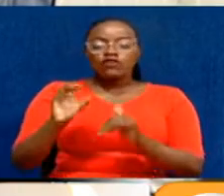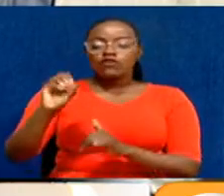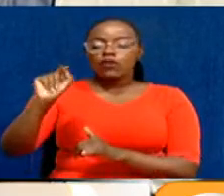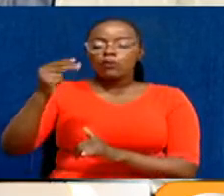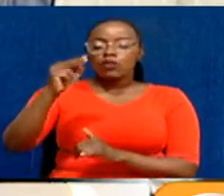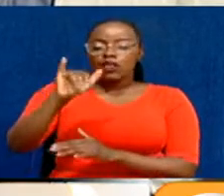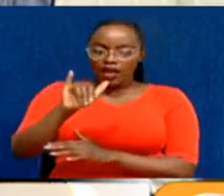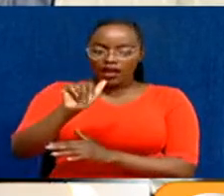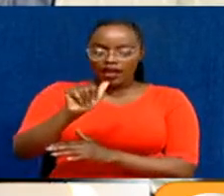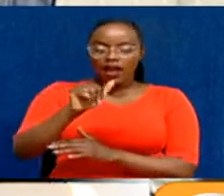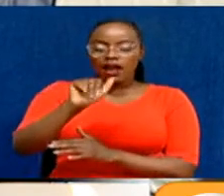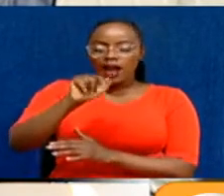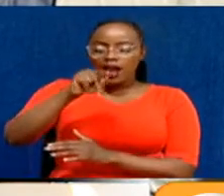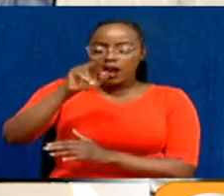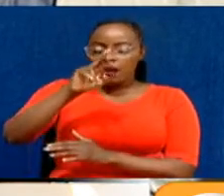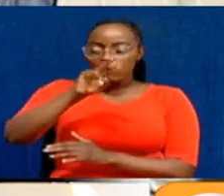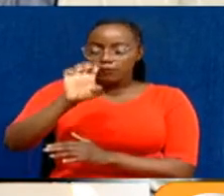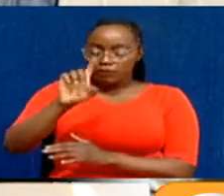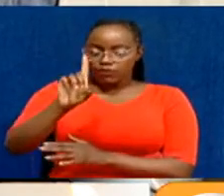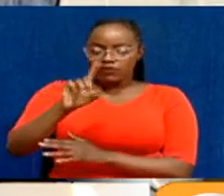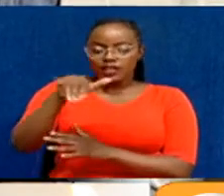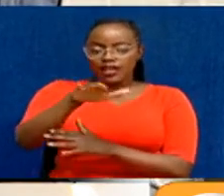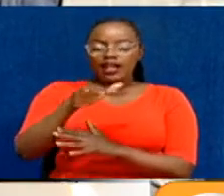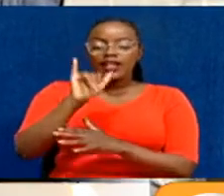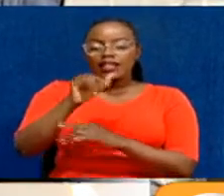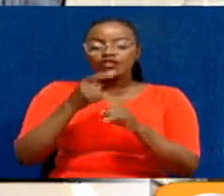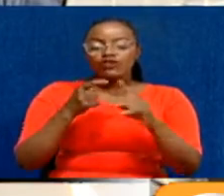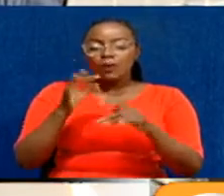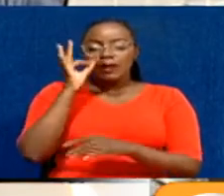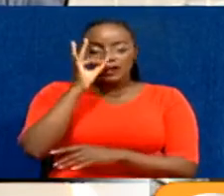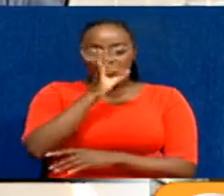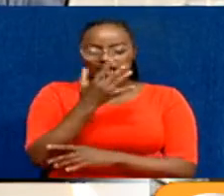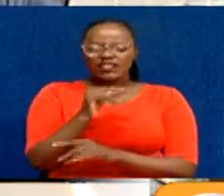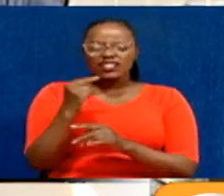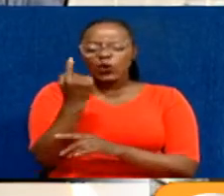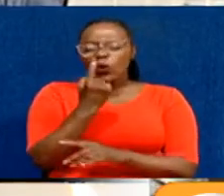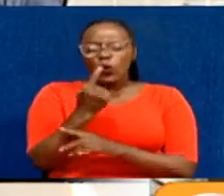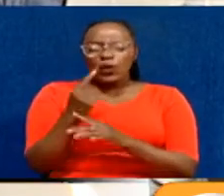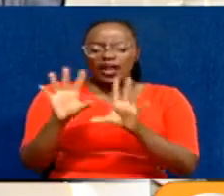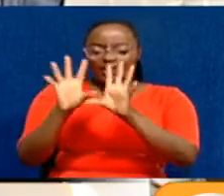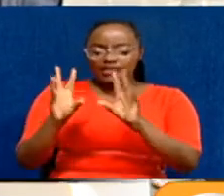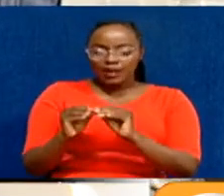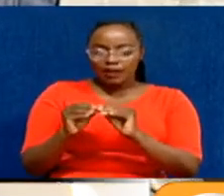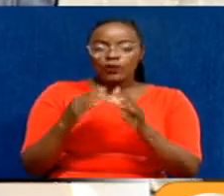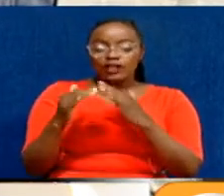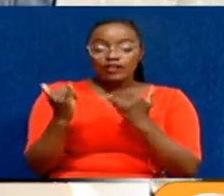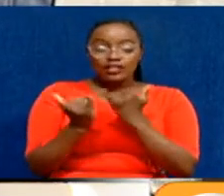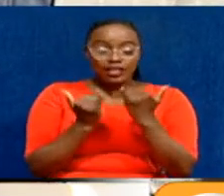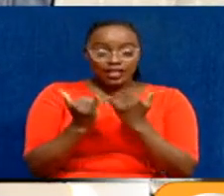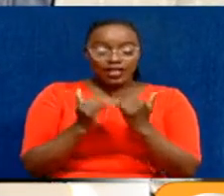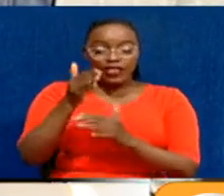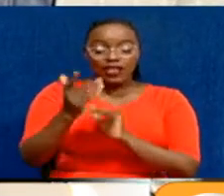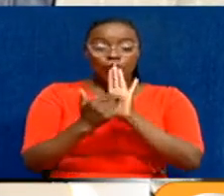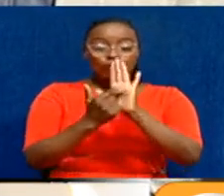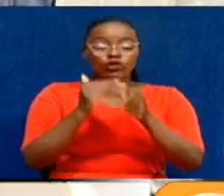Othaya approved grounds. Yvonne, that is it that we have from Othaya. That is just a sneak preview. On Saturday, Citizen TV will